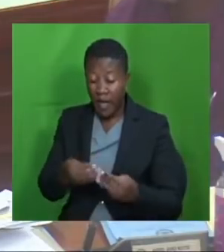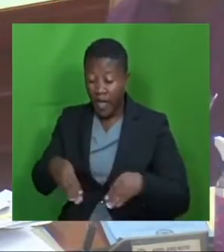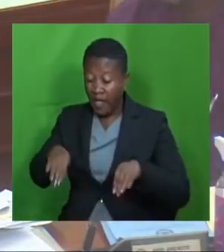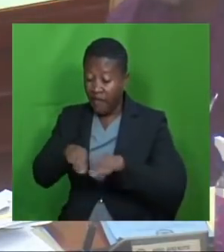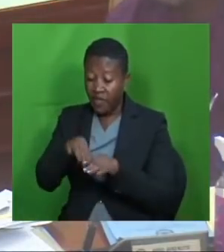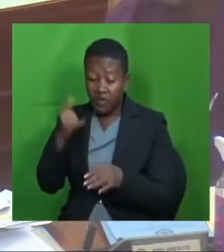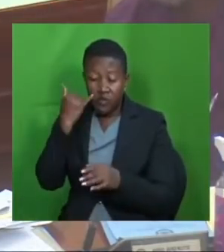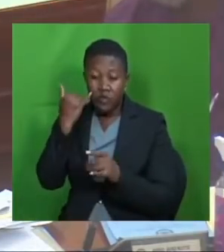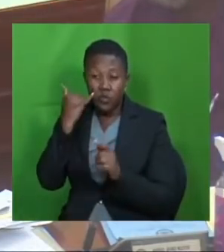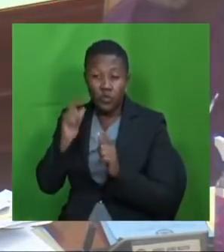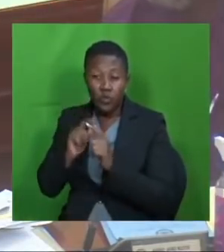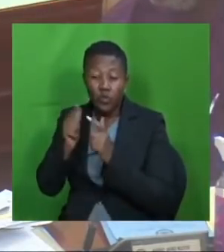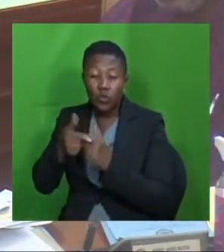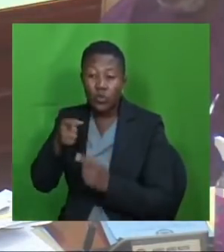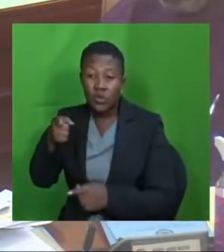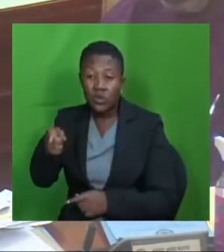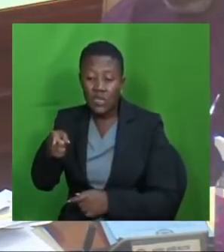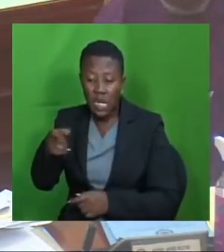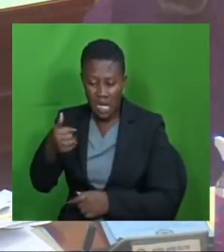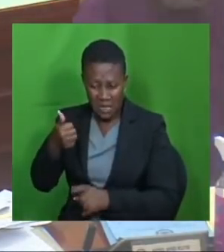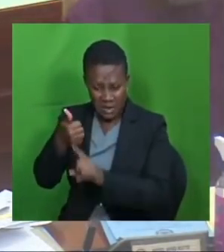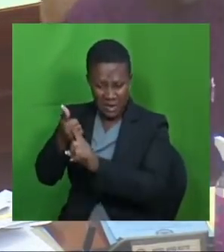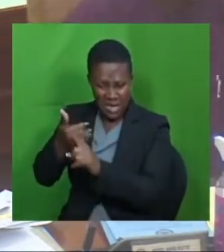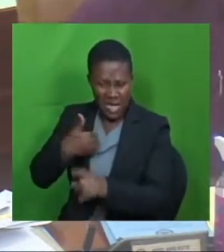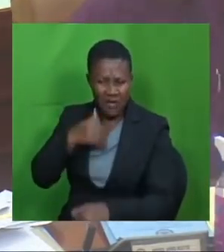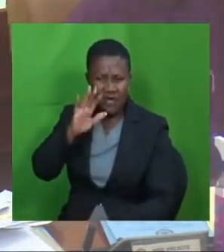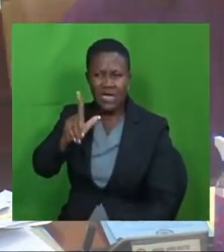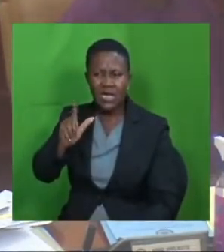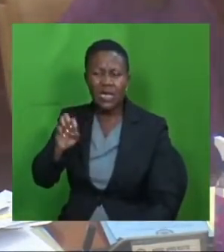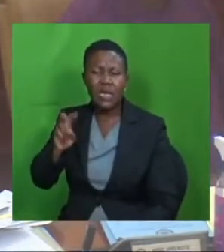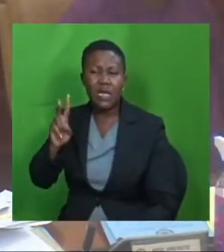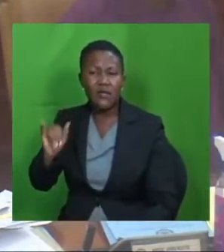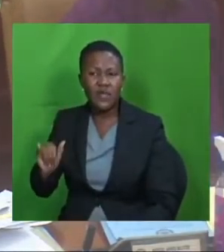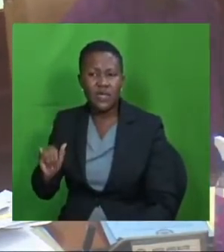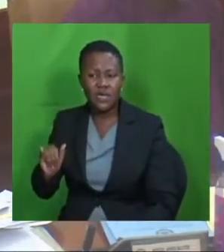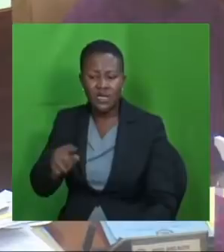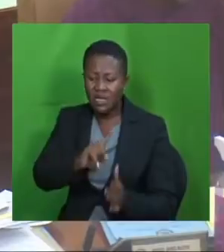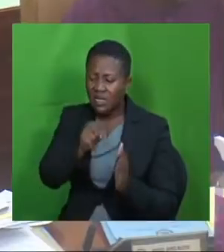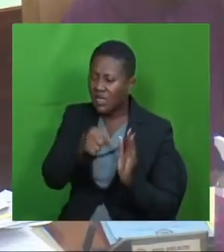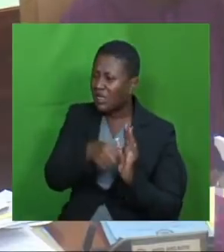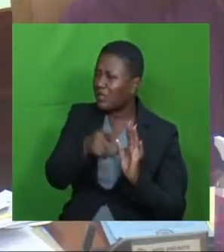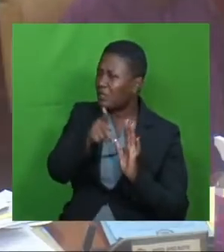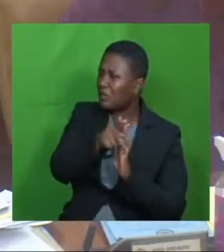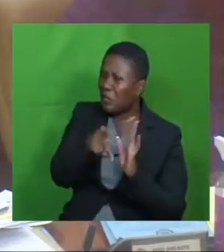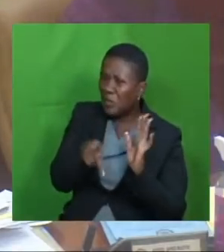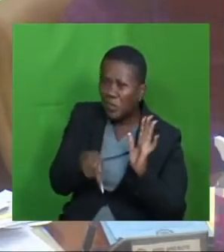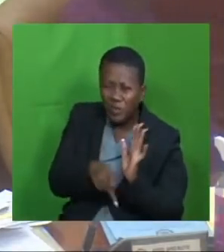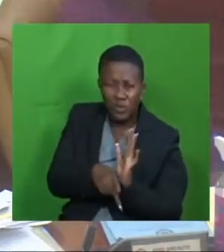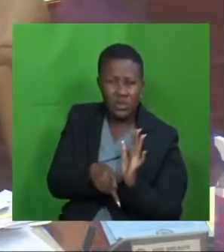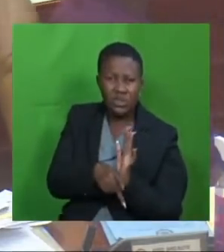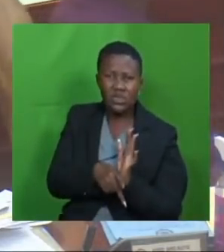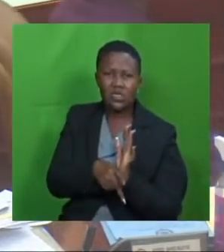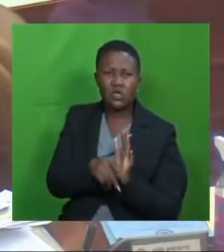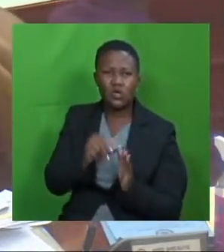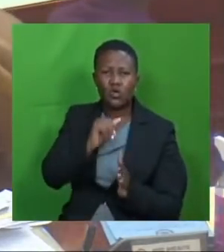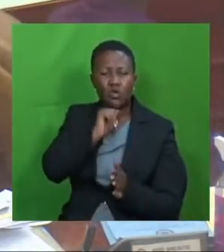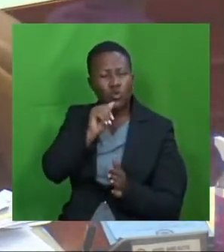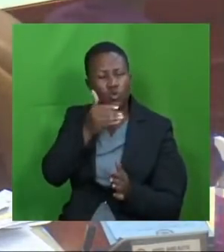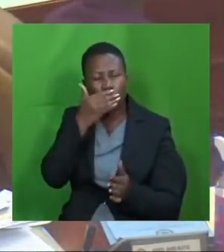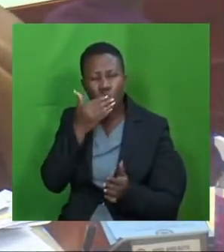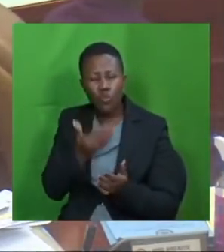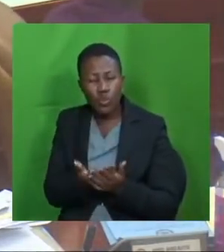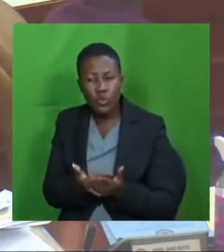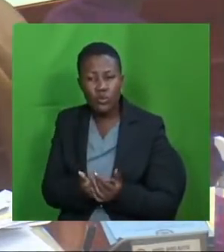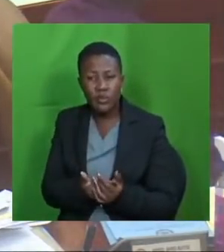telcos are charging their levy. So, Mr. Speaker, this particular policy is technically deficient because you are